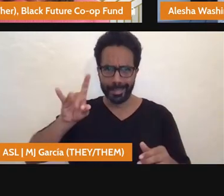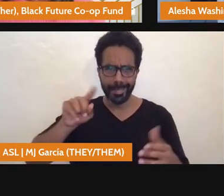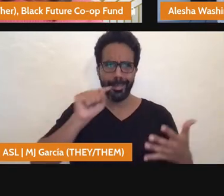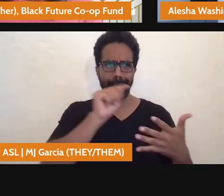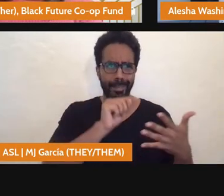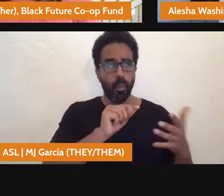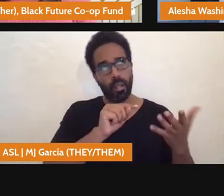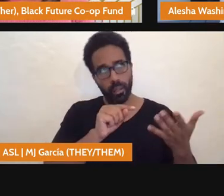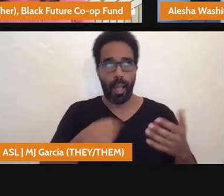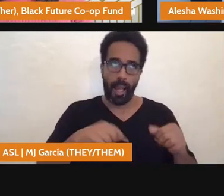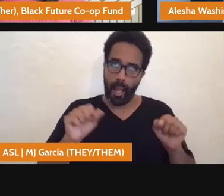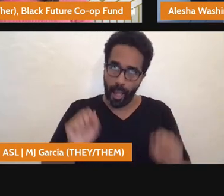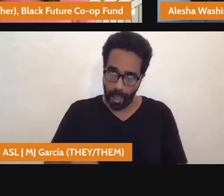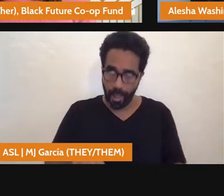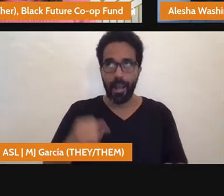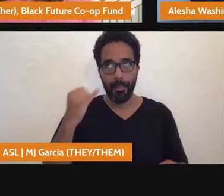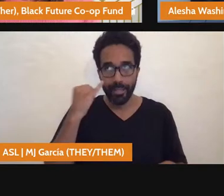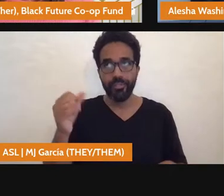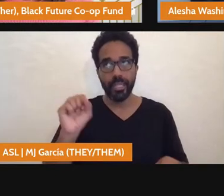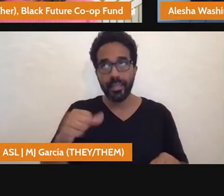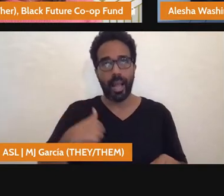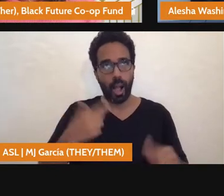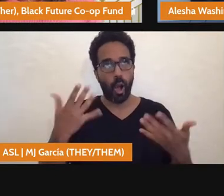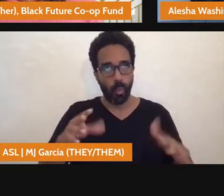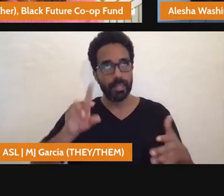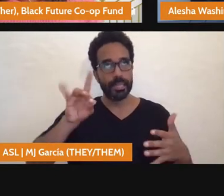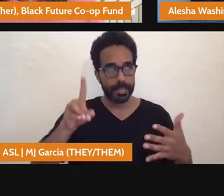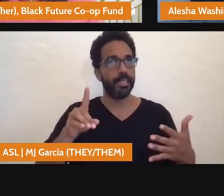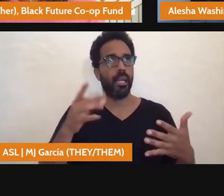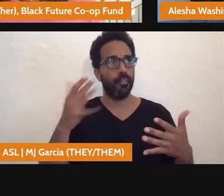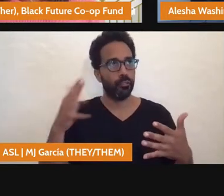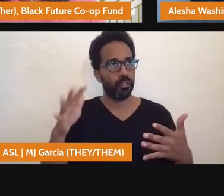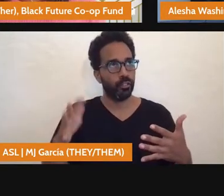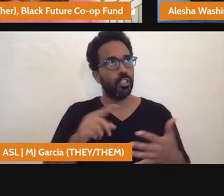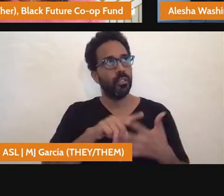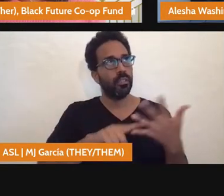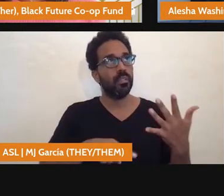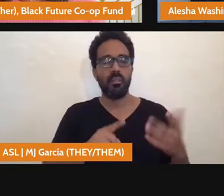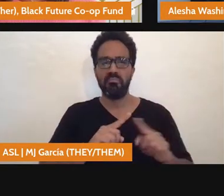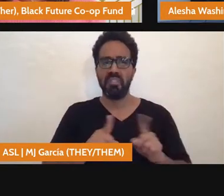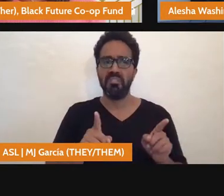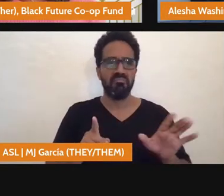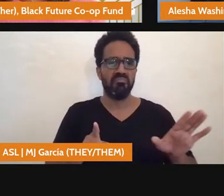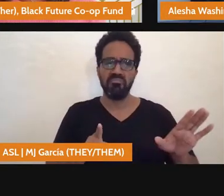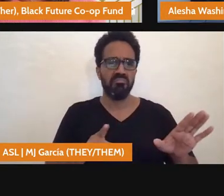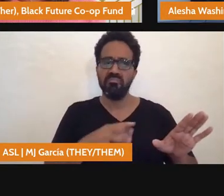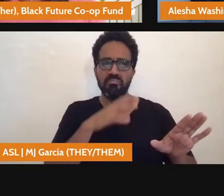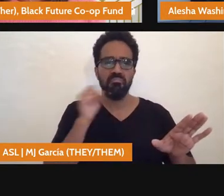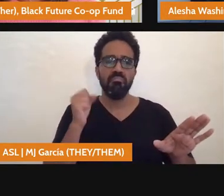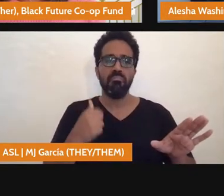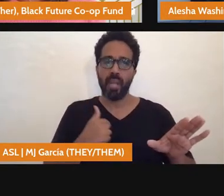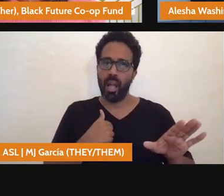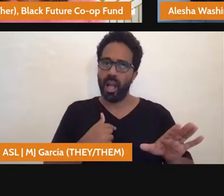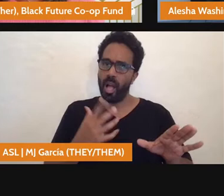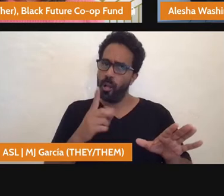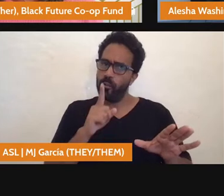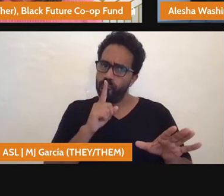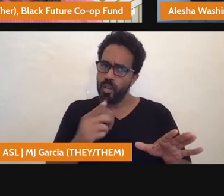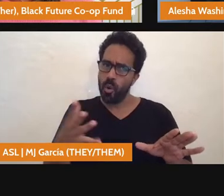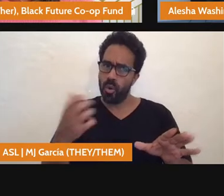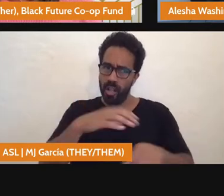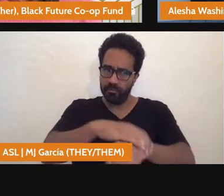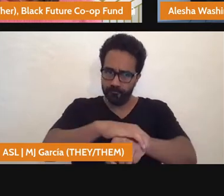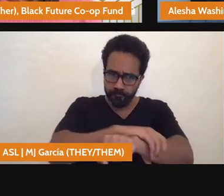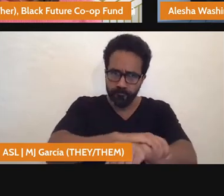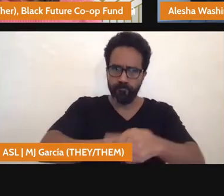it, and I didn't do it, because being able to be part of getting my hands in there to try